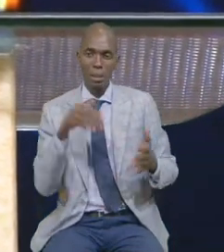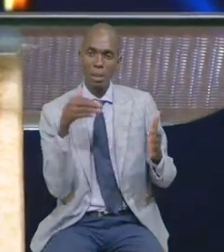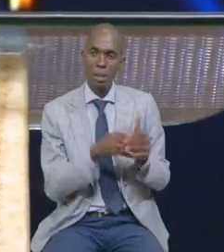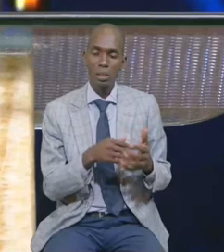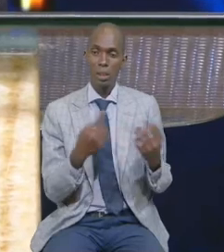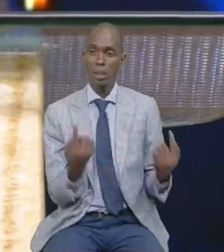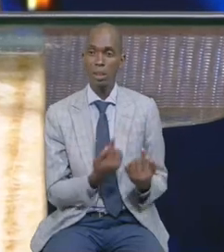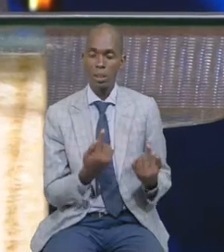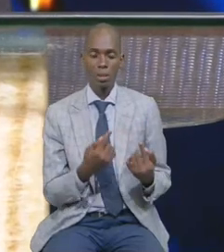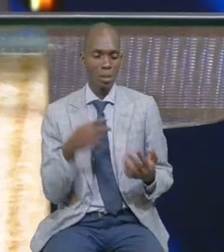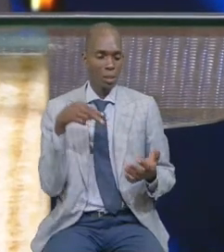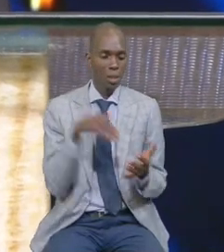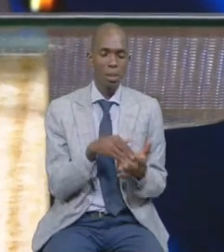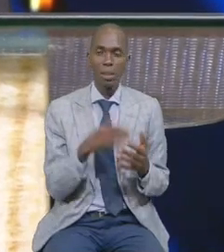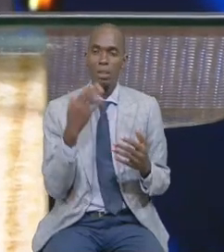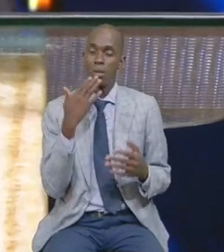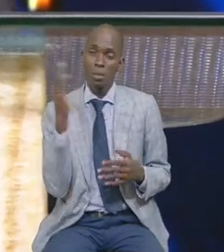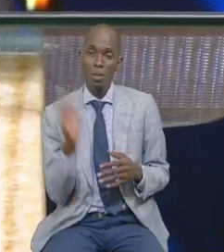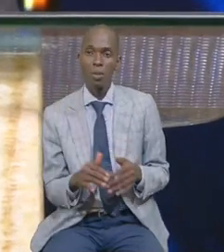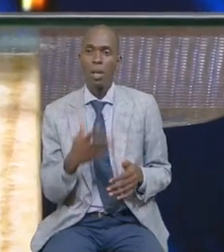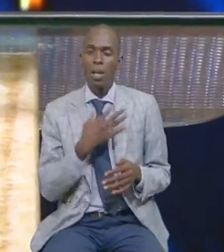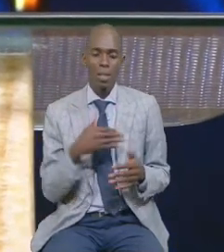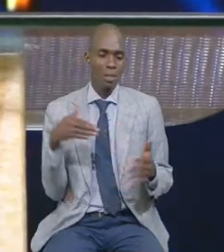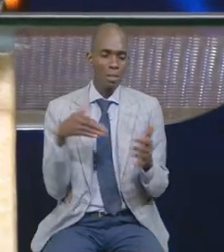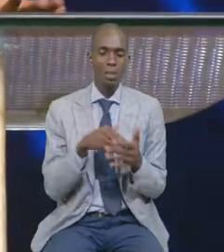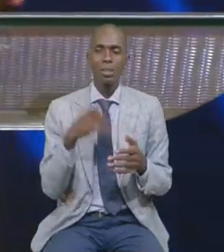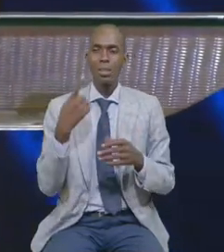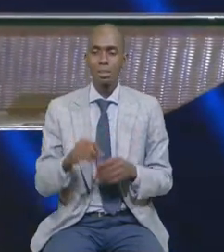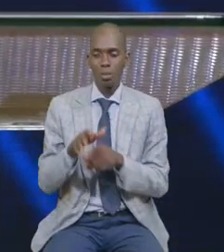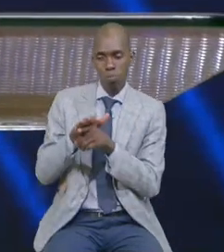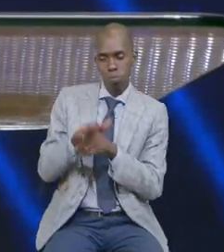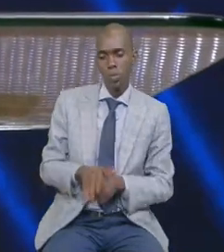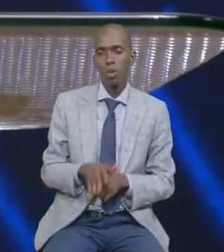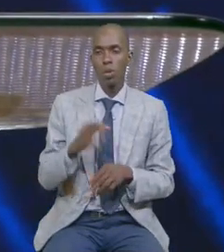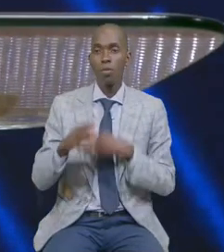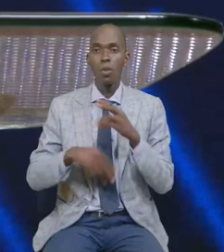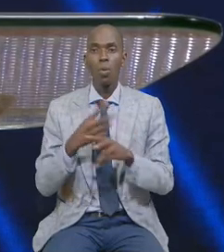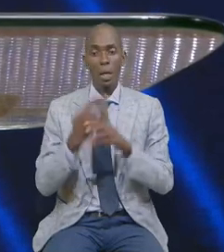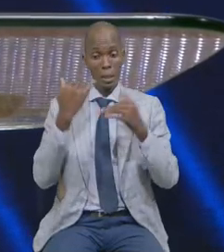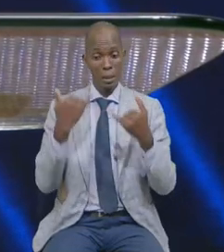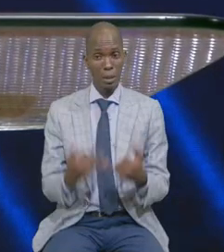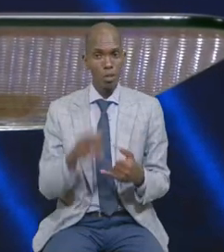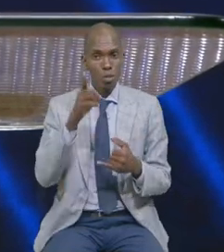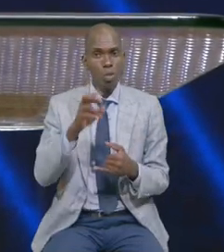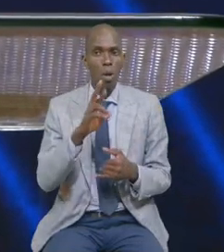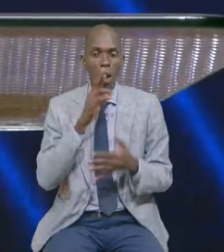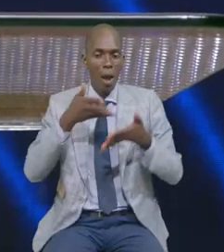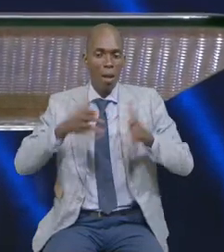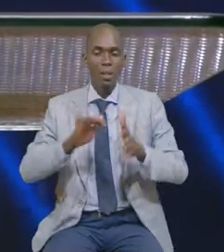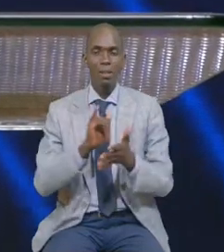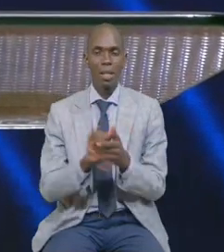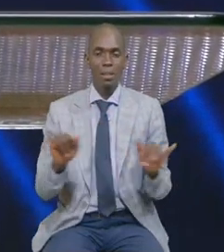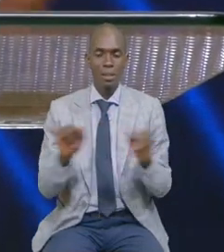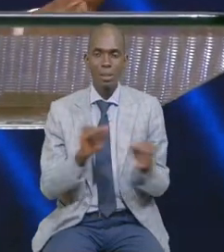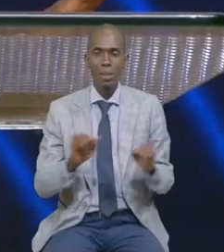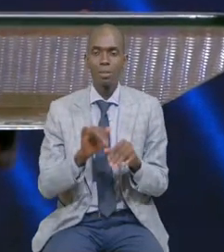we're standing against the coercion and the pressure of the world, and now we allow that coercion to make us commit